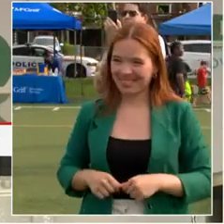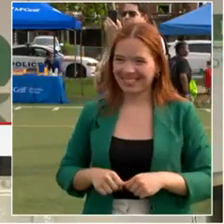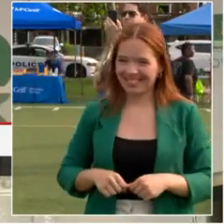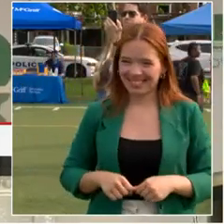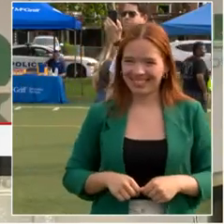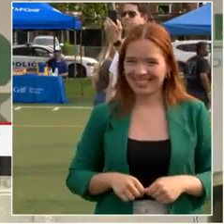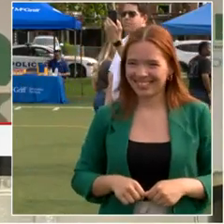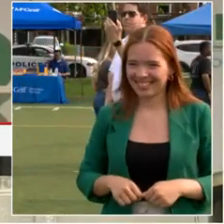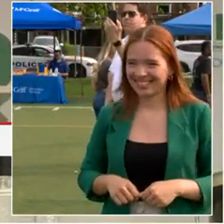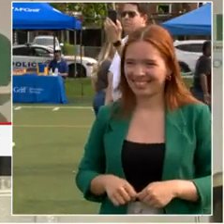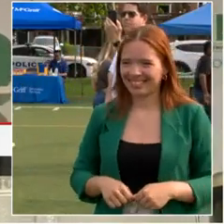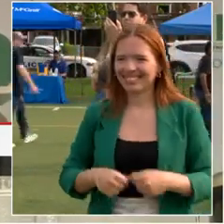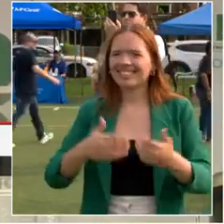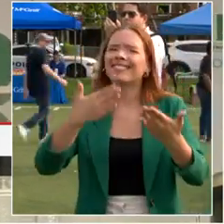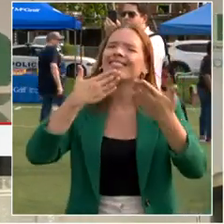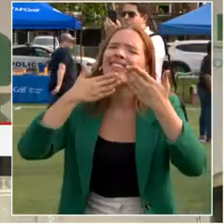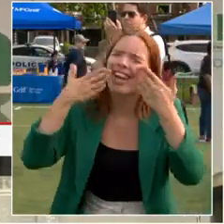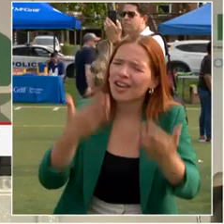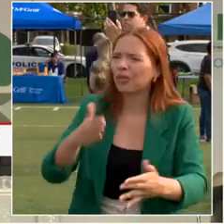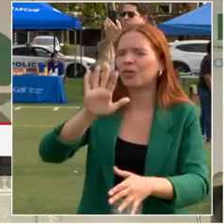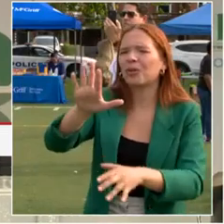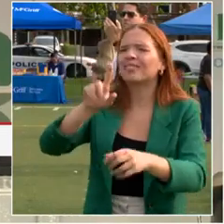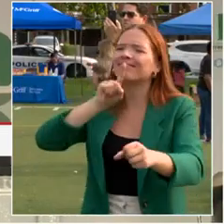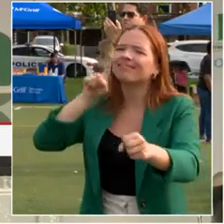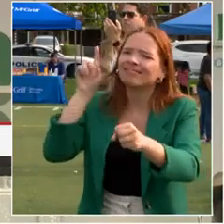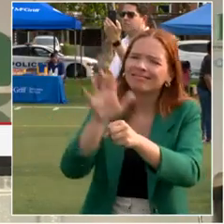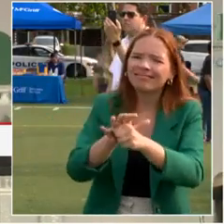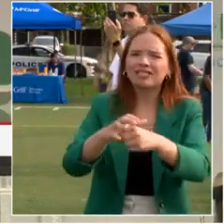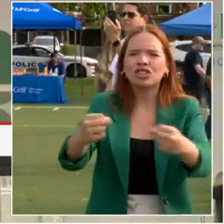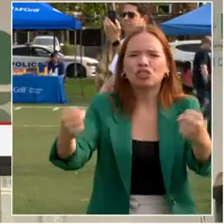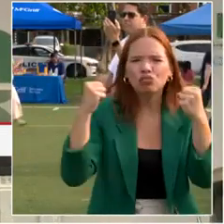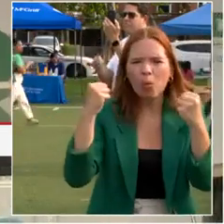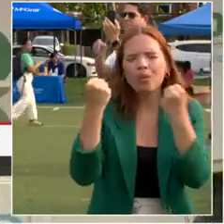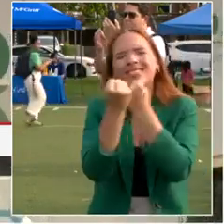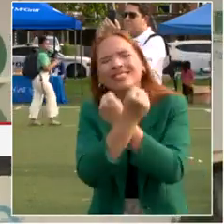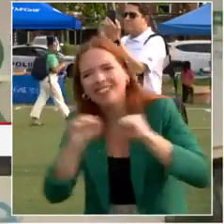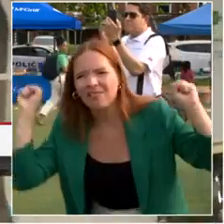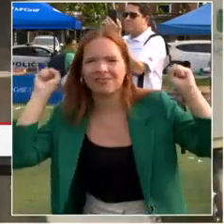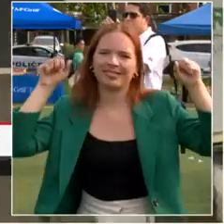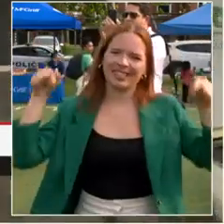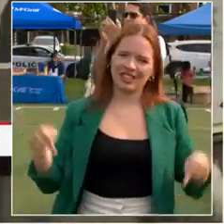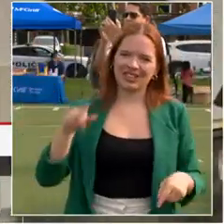to the health, welfare, and safety of our great city.